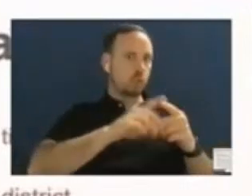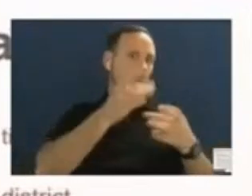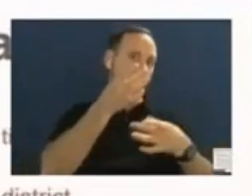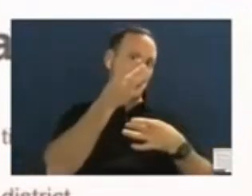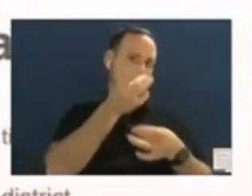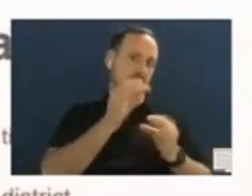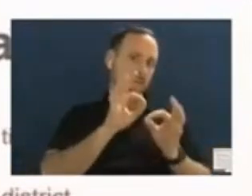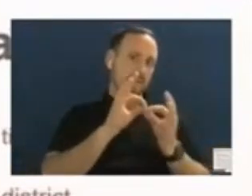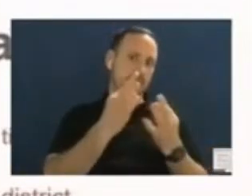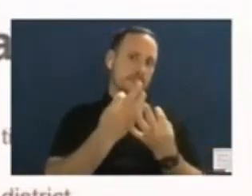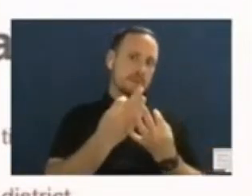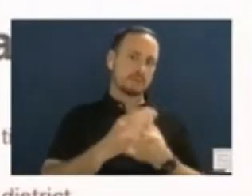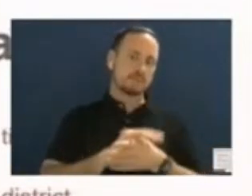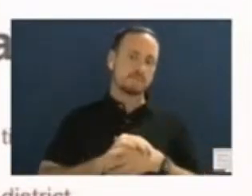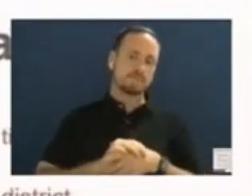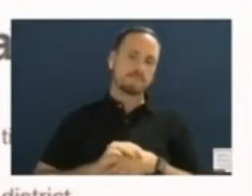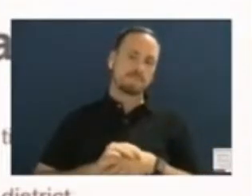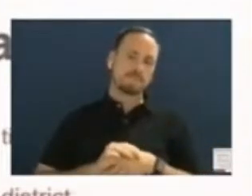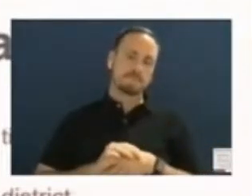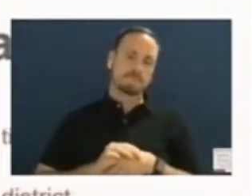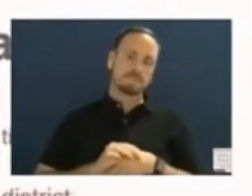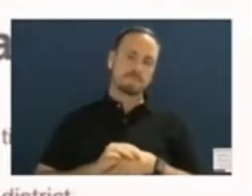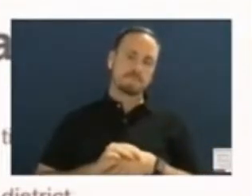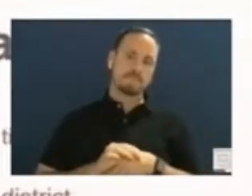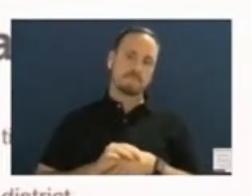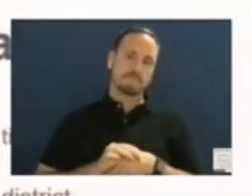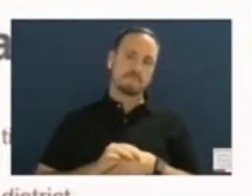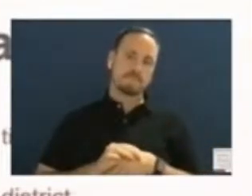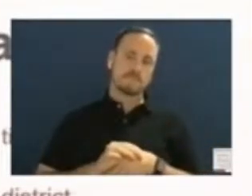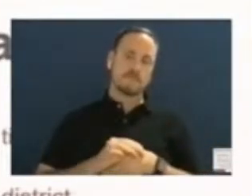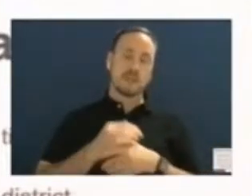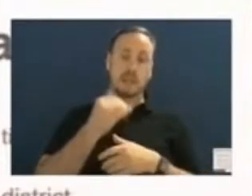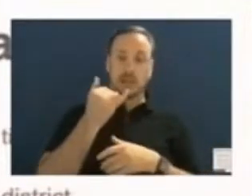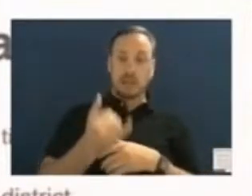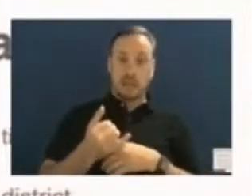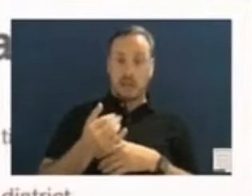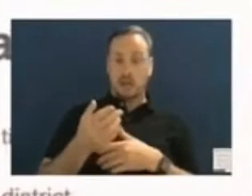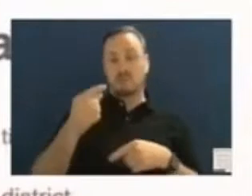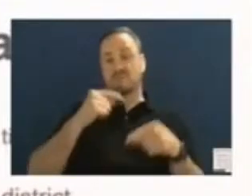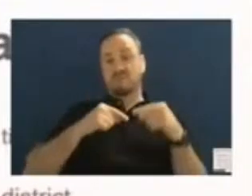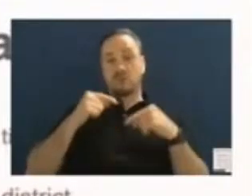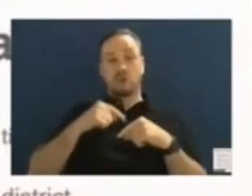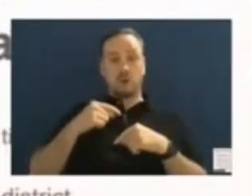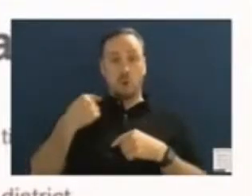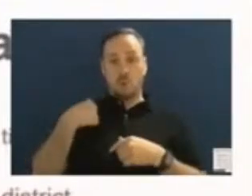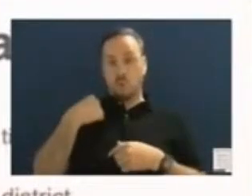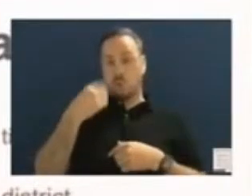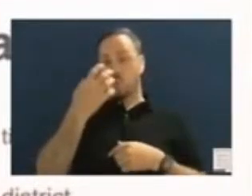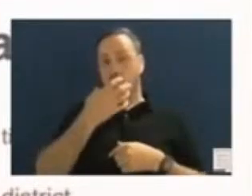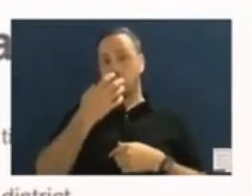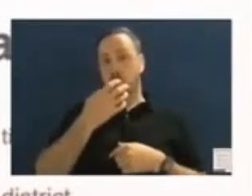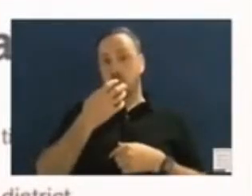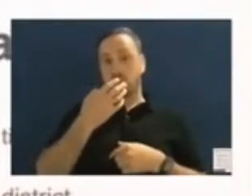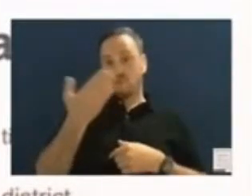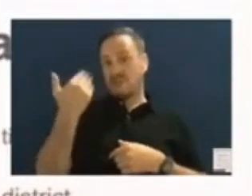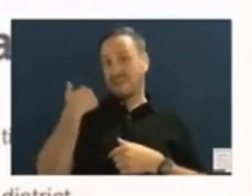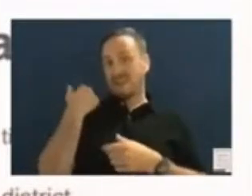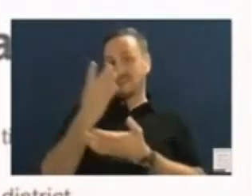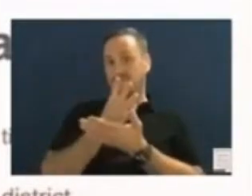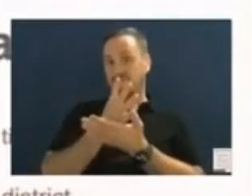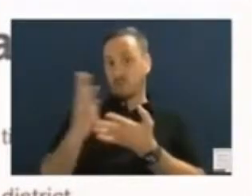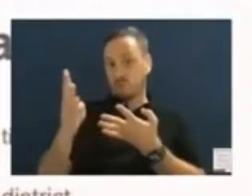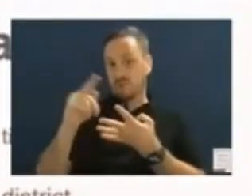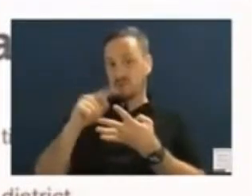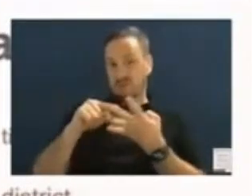wanted to kind of take a second to take a step back. We've learned a lot over the last 4 weeks. And what we have framed as an expectation to